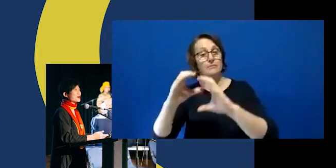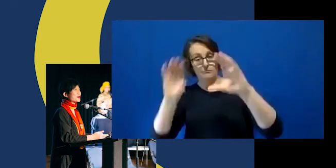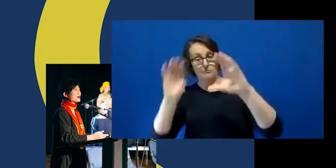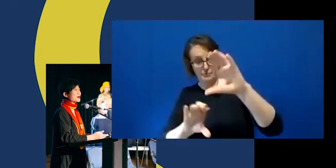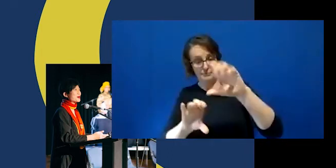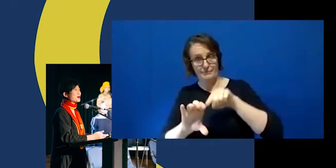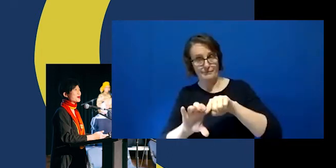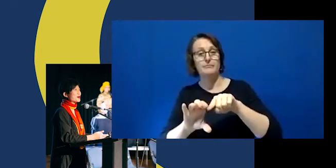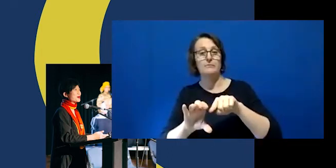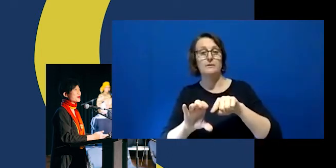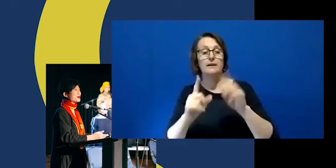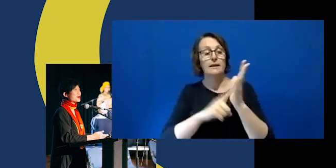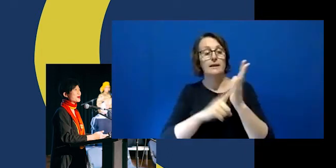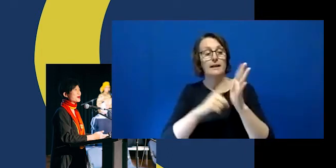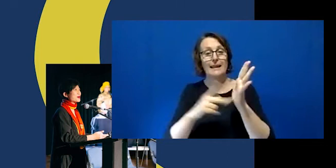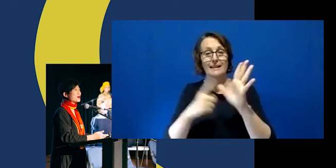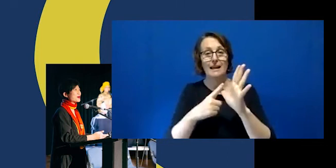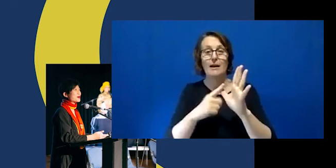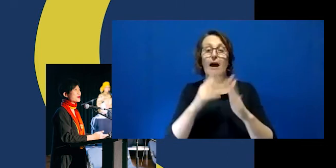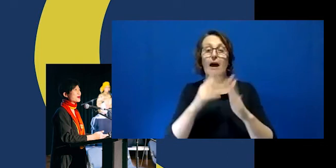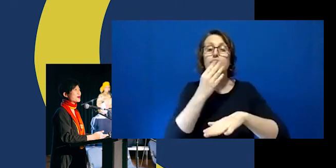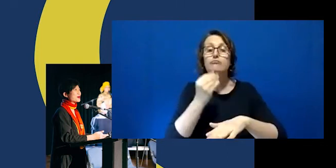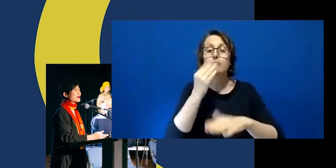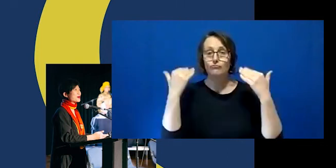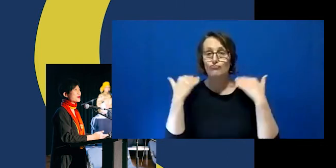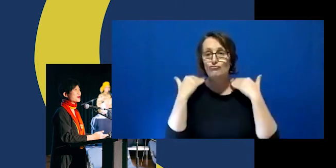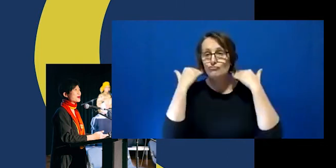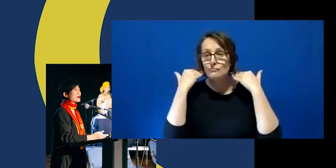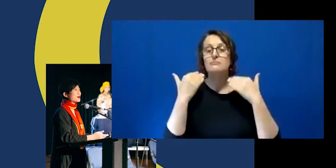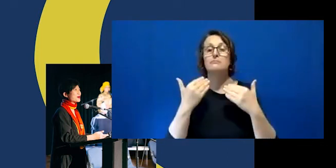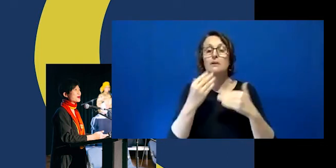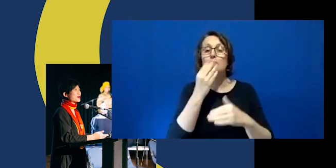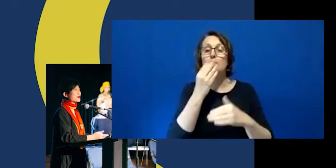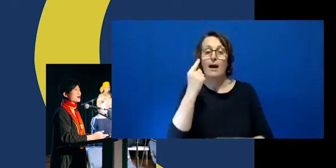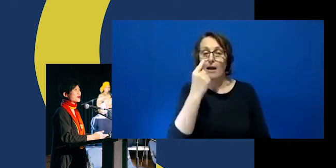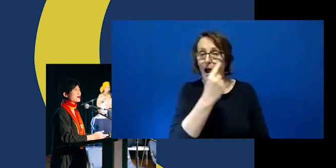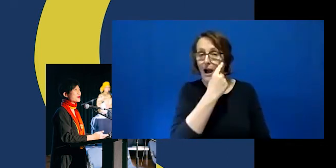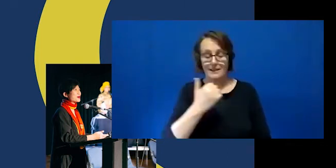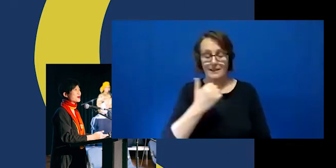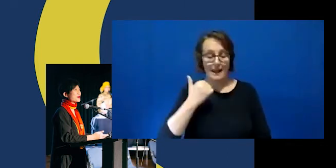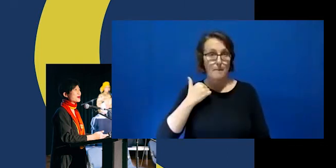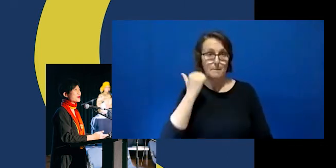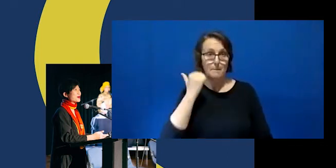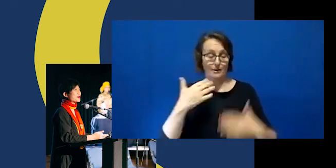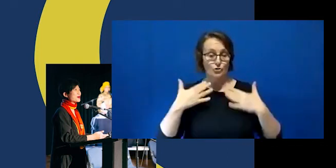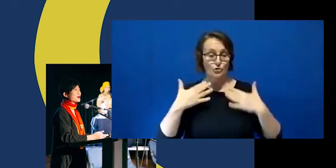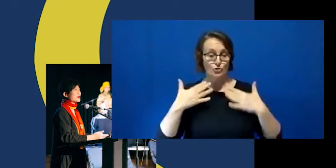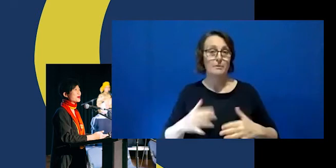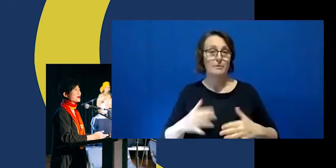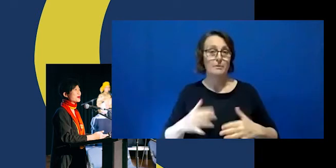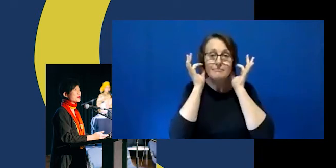wavy shoulder length brown hair and brown eyes. She is wearing a black top and round gold earrings and smiling directly at the